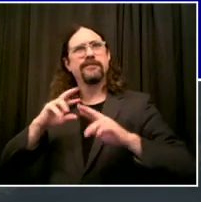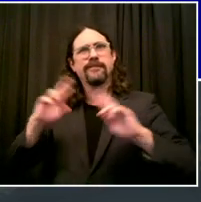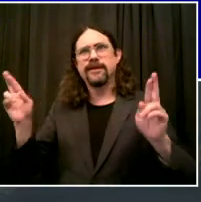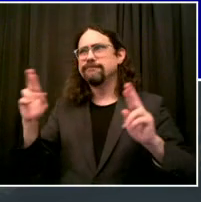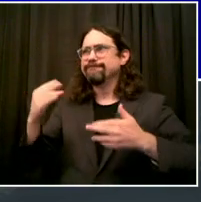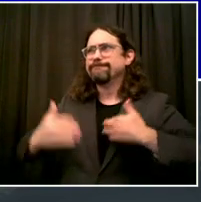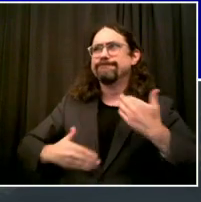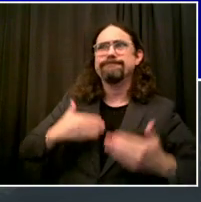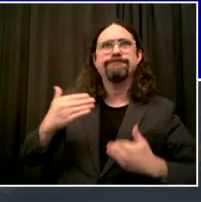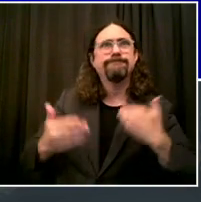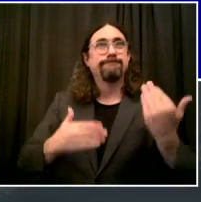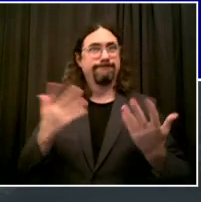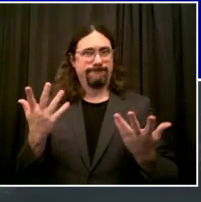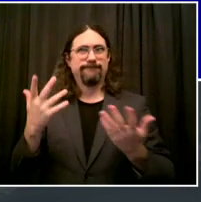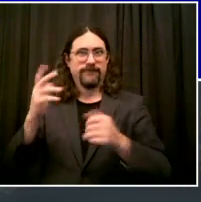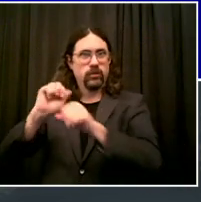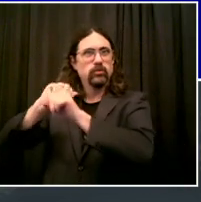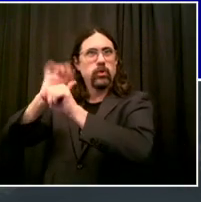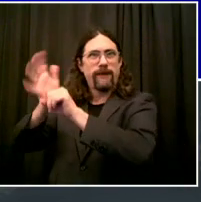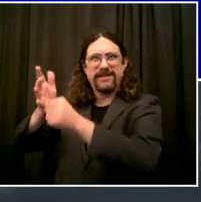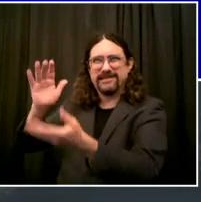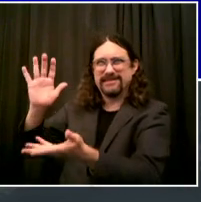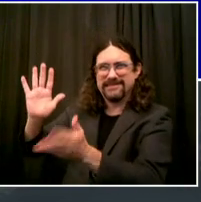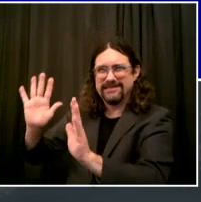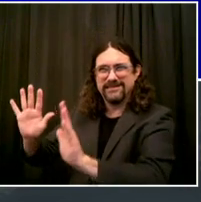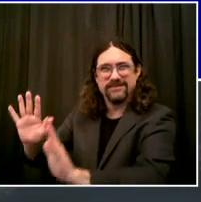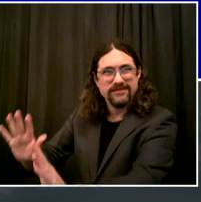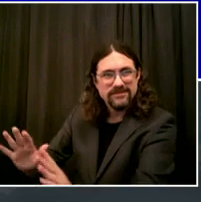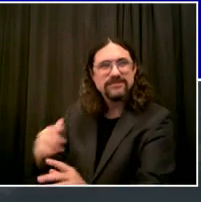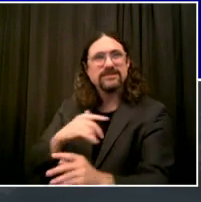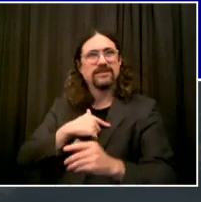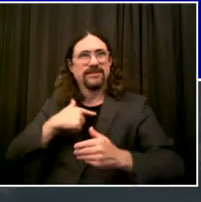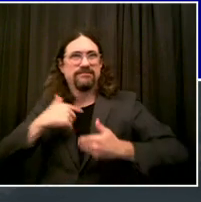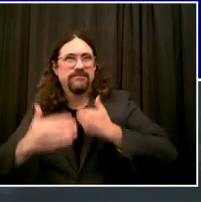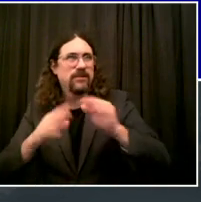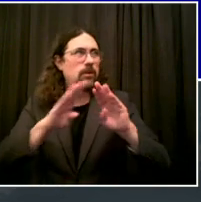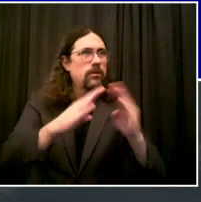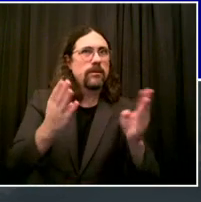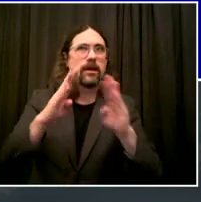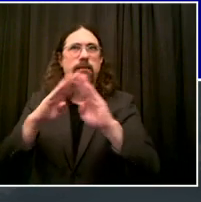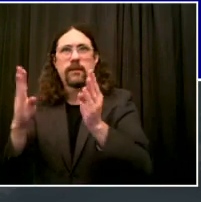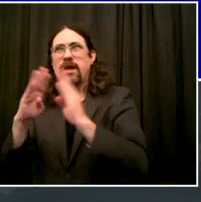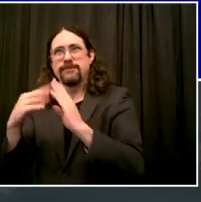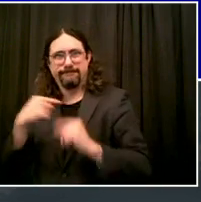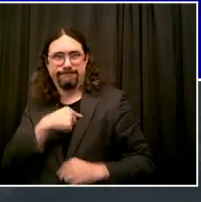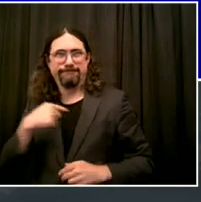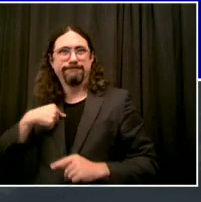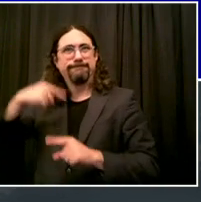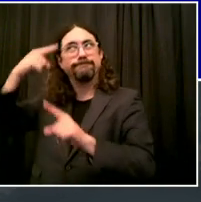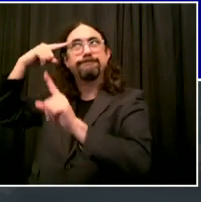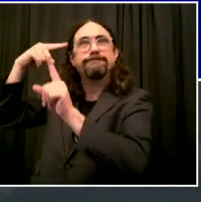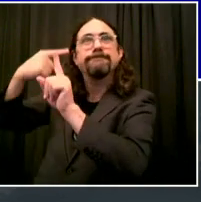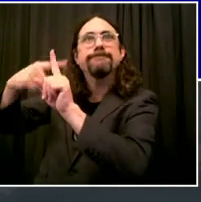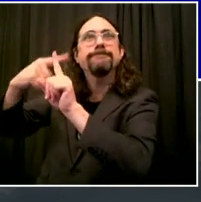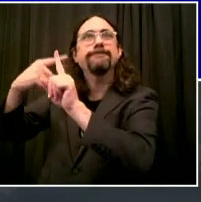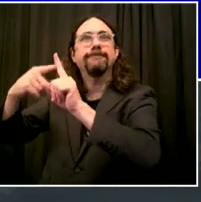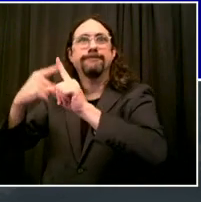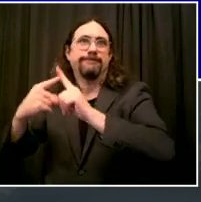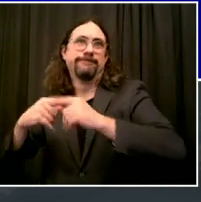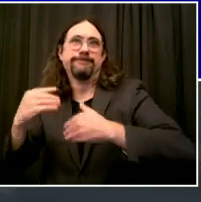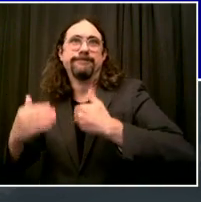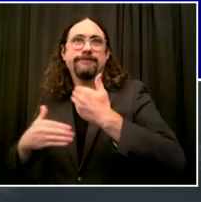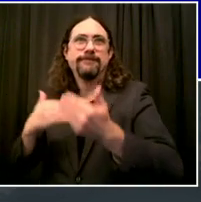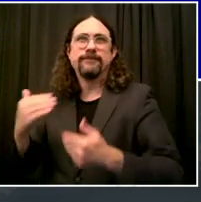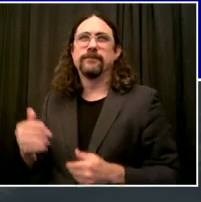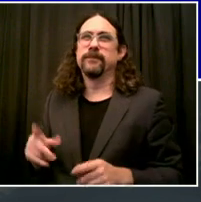think about what people are going through every single day. And I'll tell you something, from the beginning of this crisis, one of the things I've said, and all my colleagues here at City Hall have